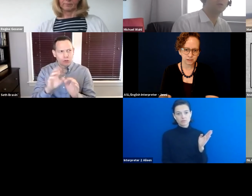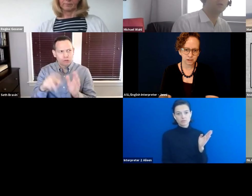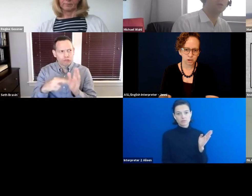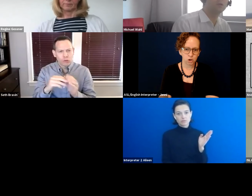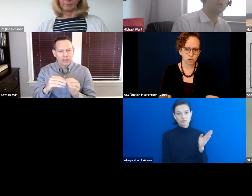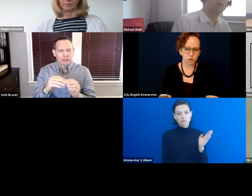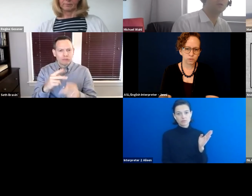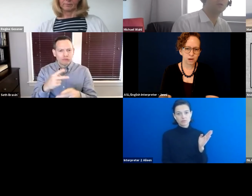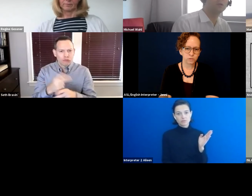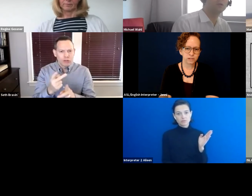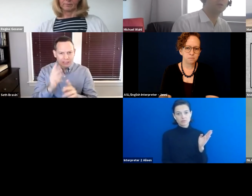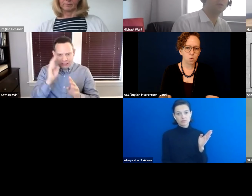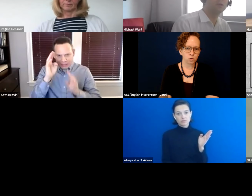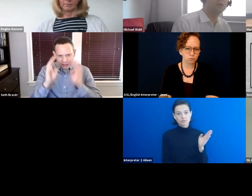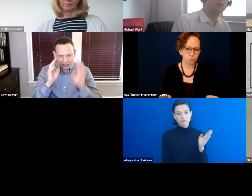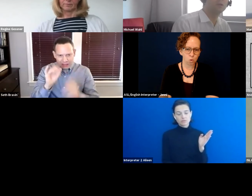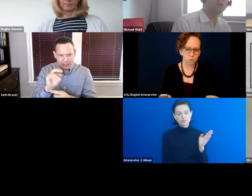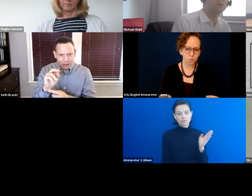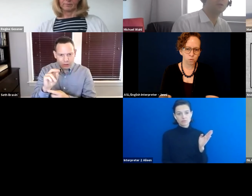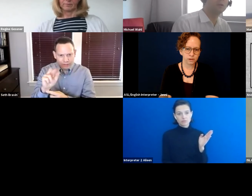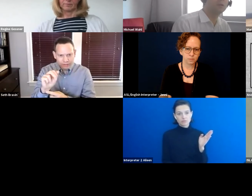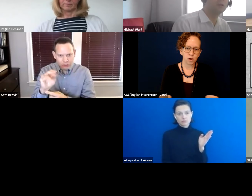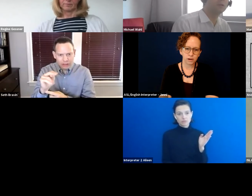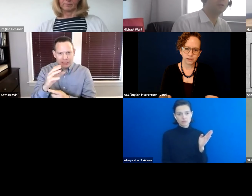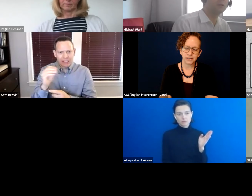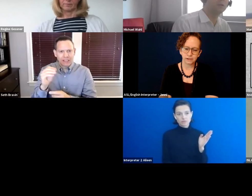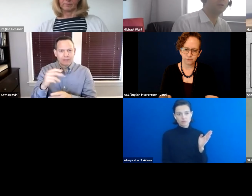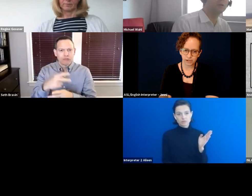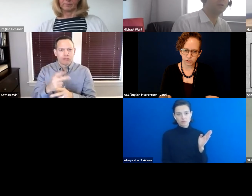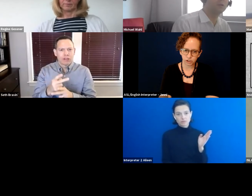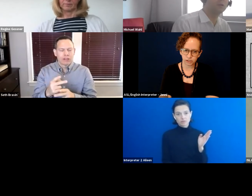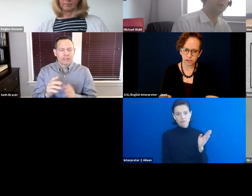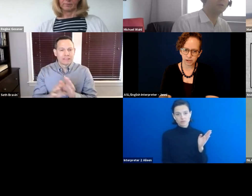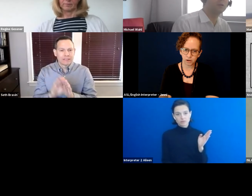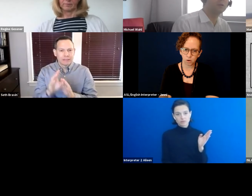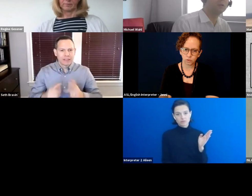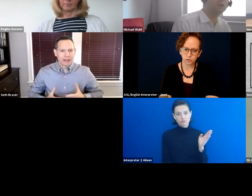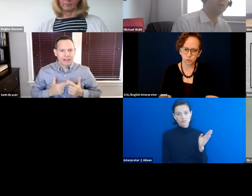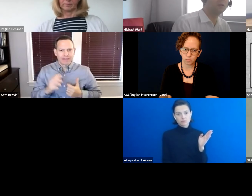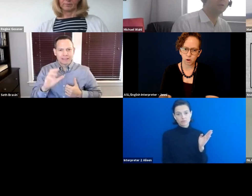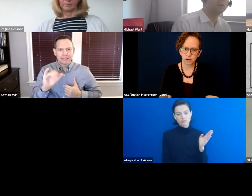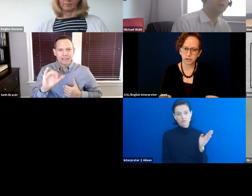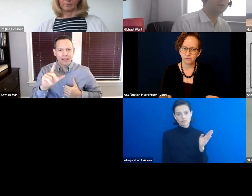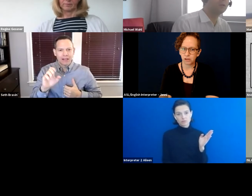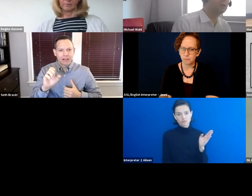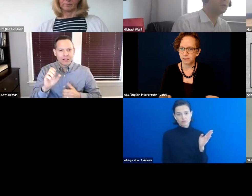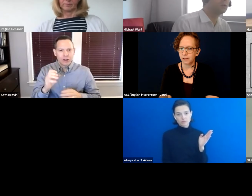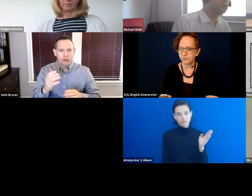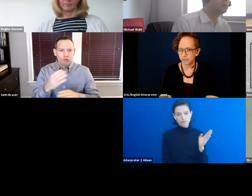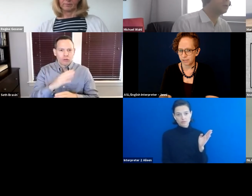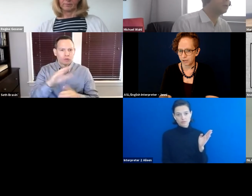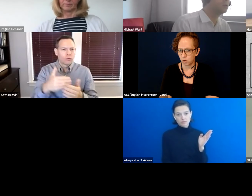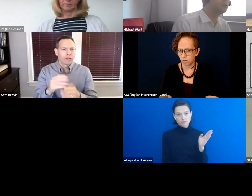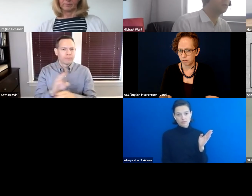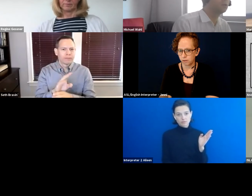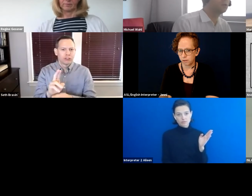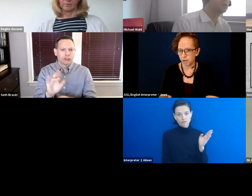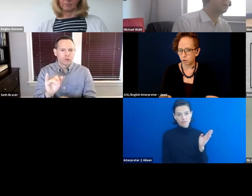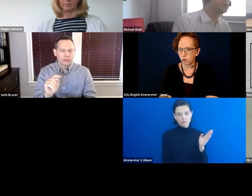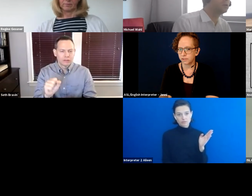development. So that was an important role for the product innovation and also the product development life